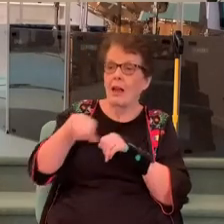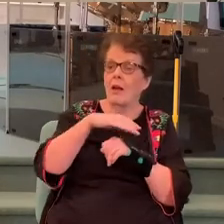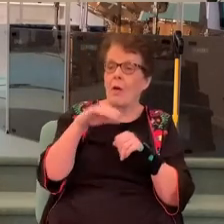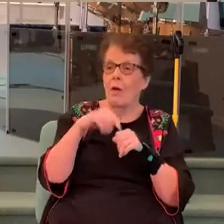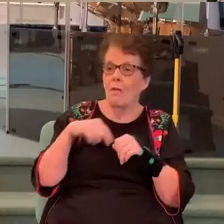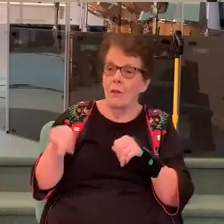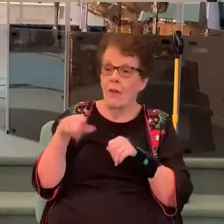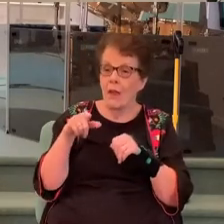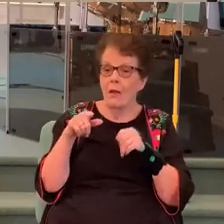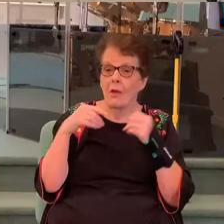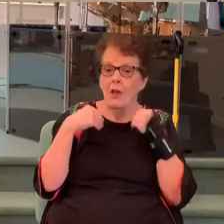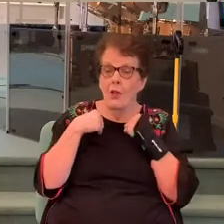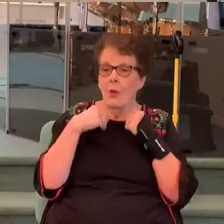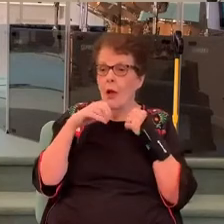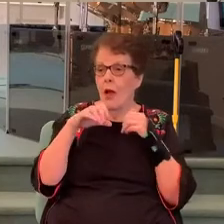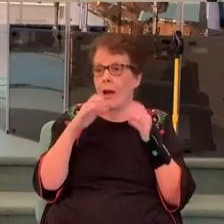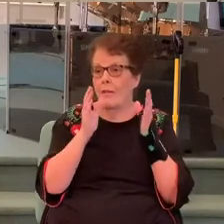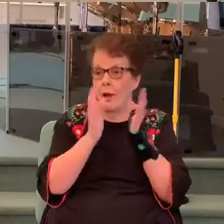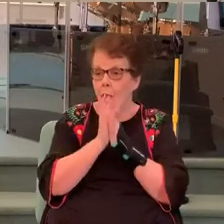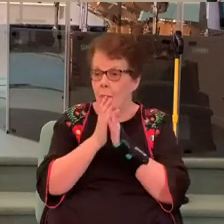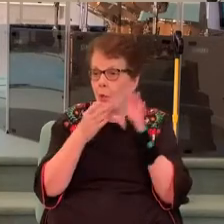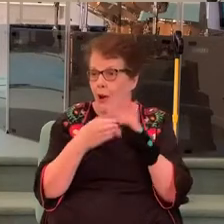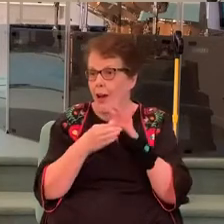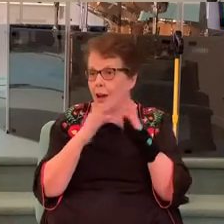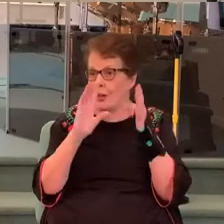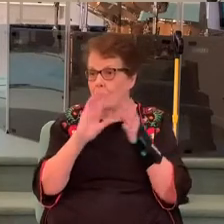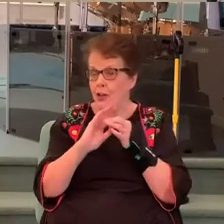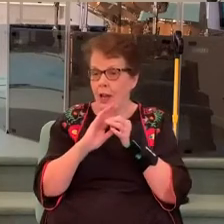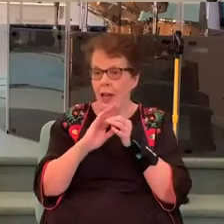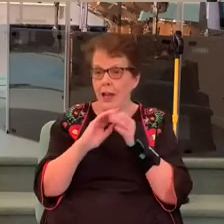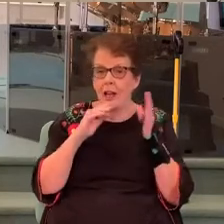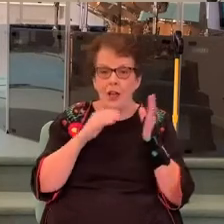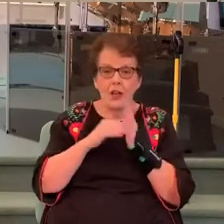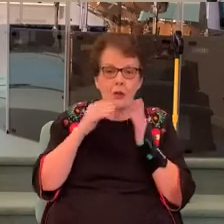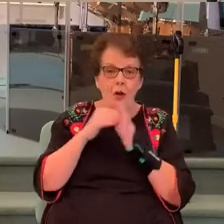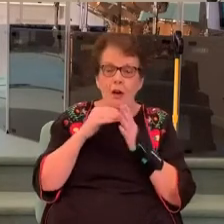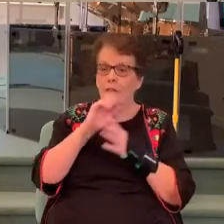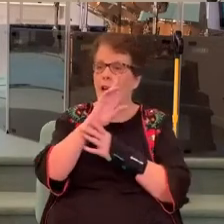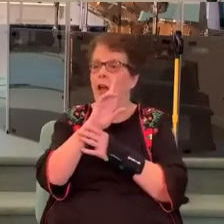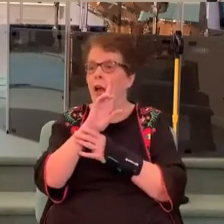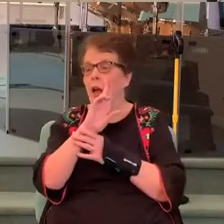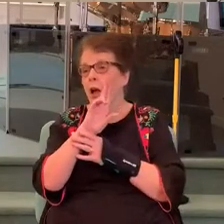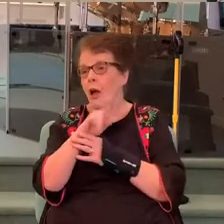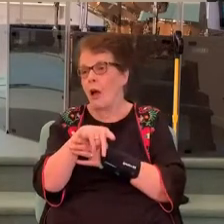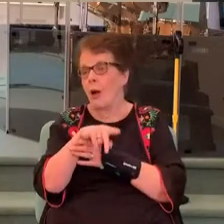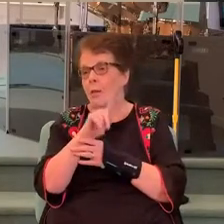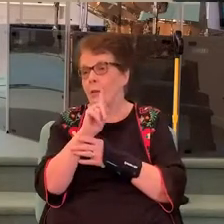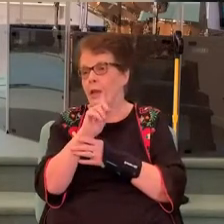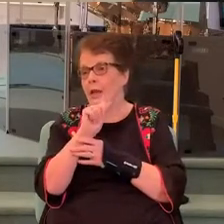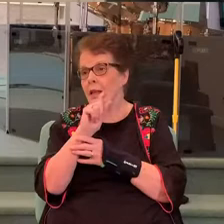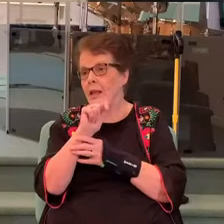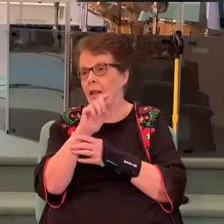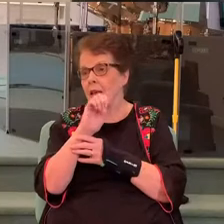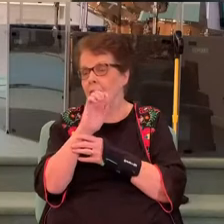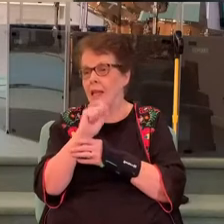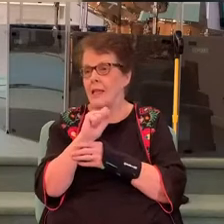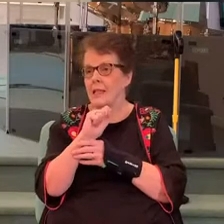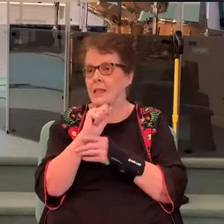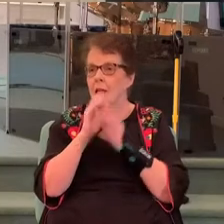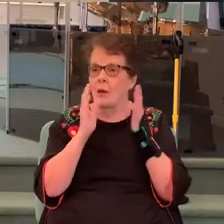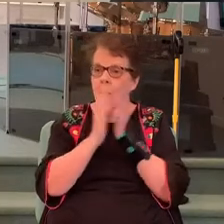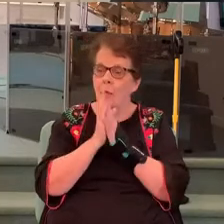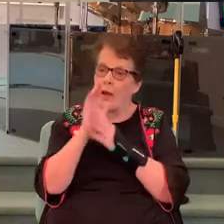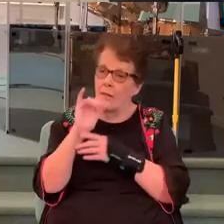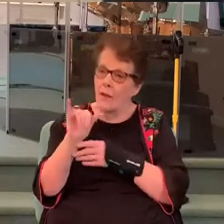church, a prayer chain. If you're on that, you often get updates of pray for this person because they're going to have